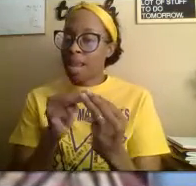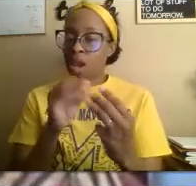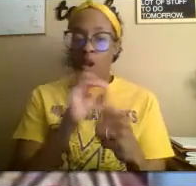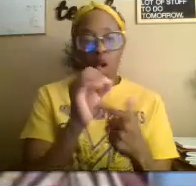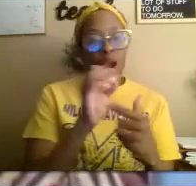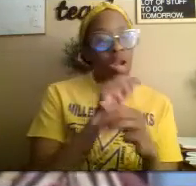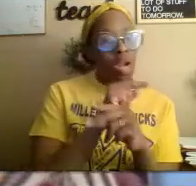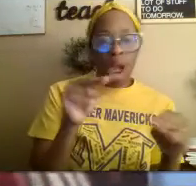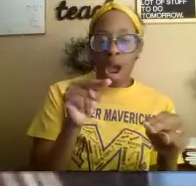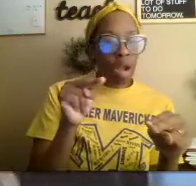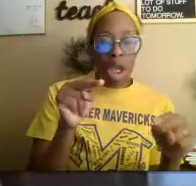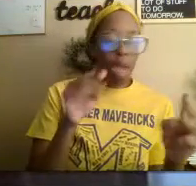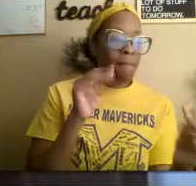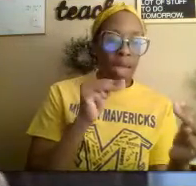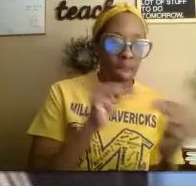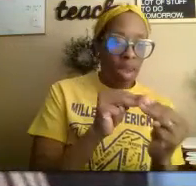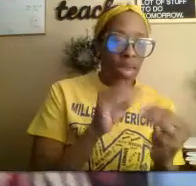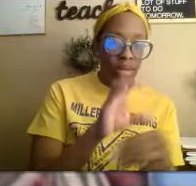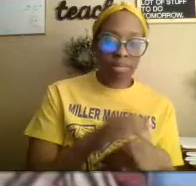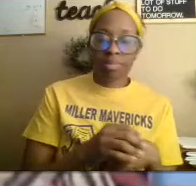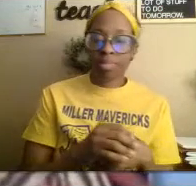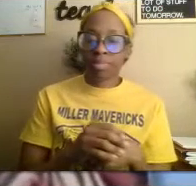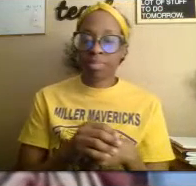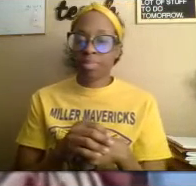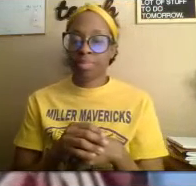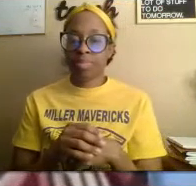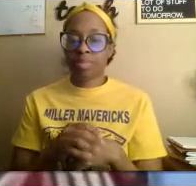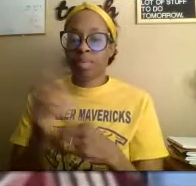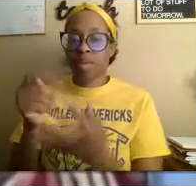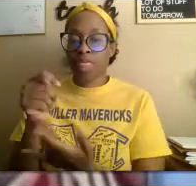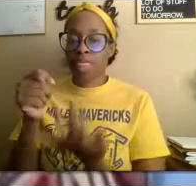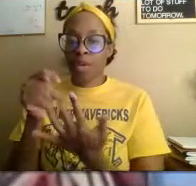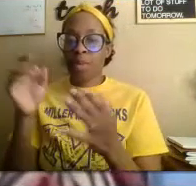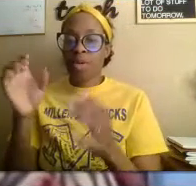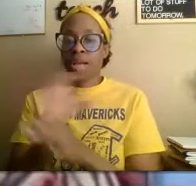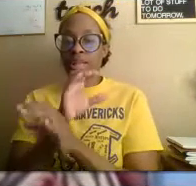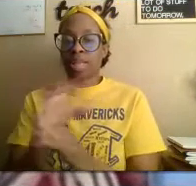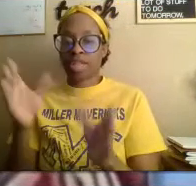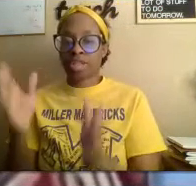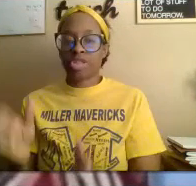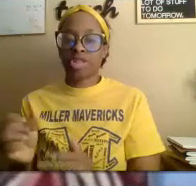Page 119, I want you to look at thermal conductors. The metal